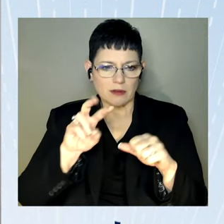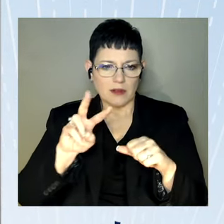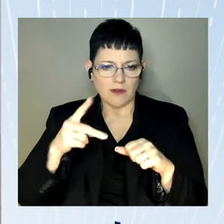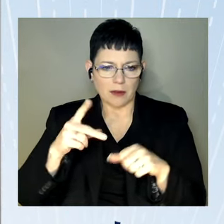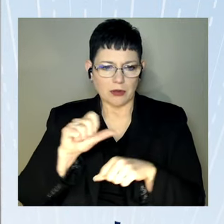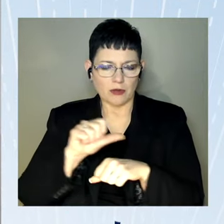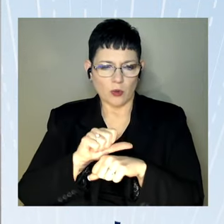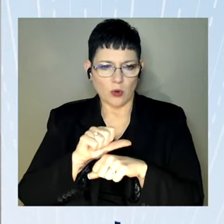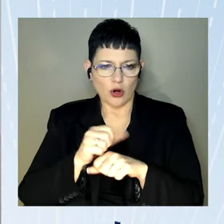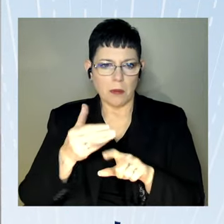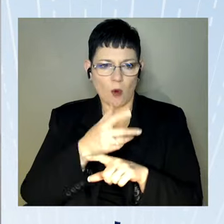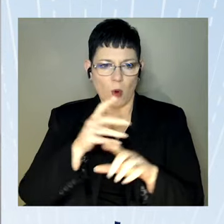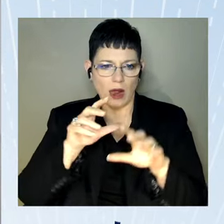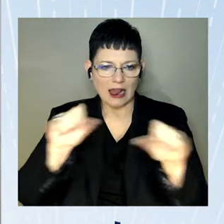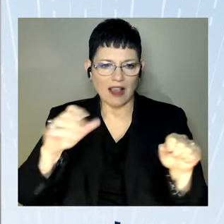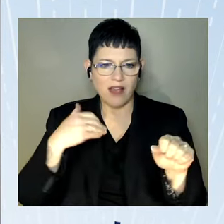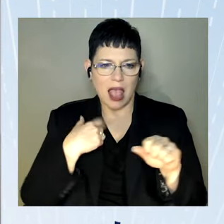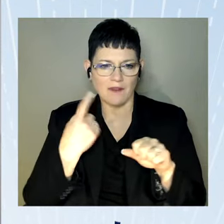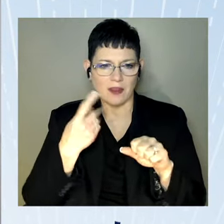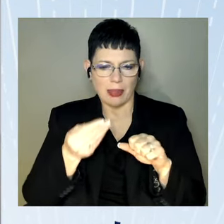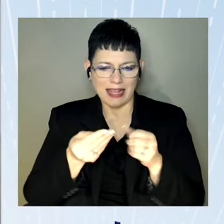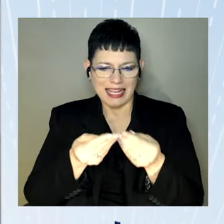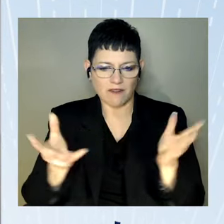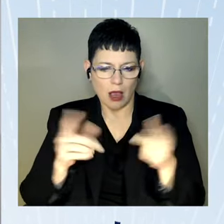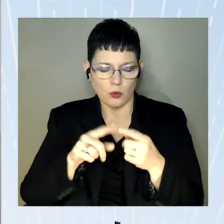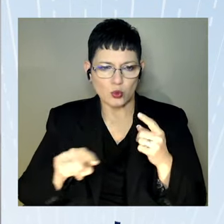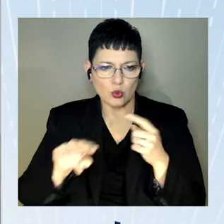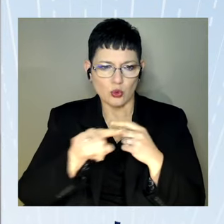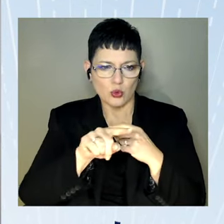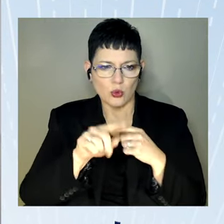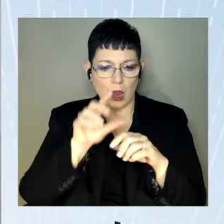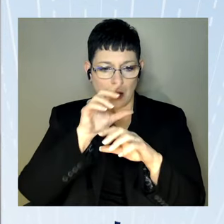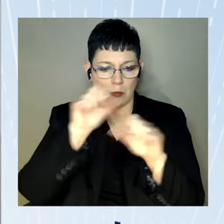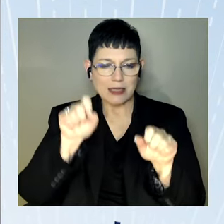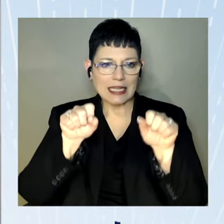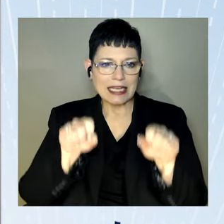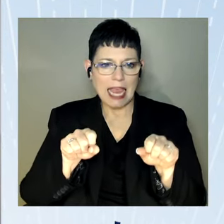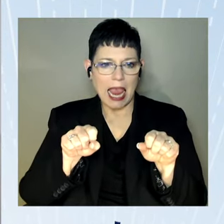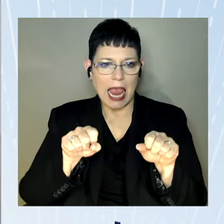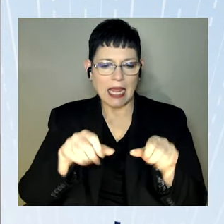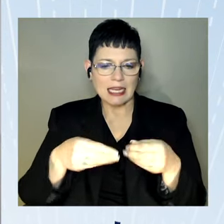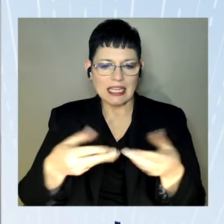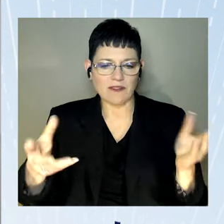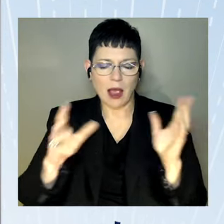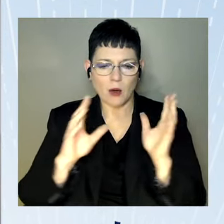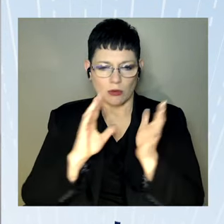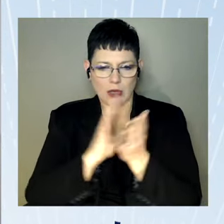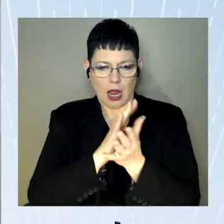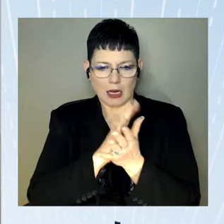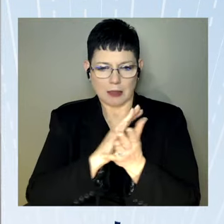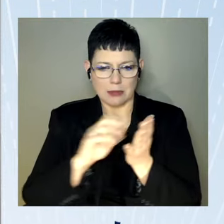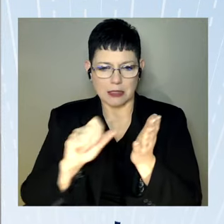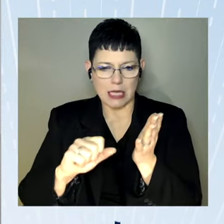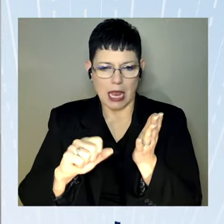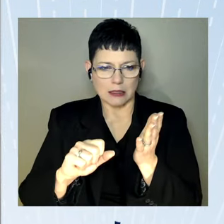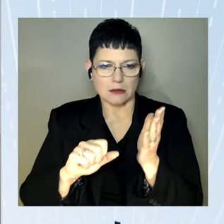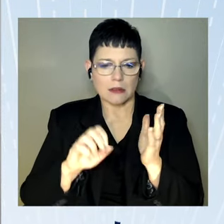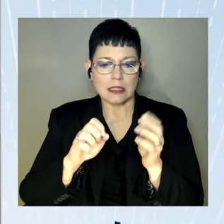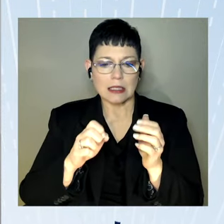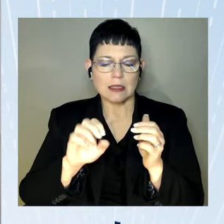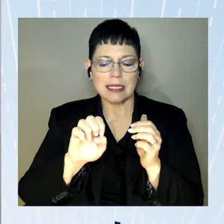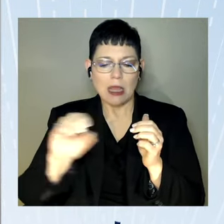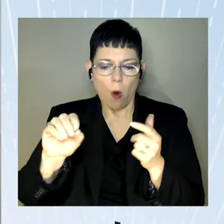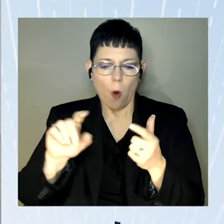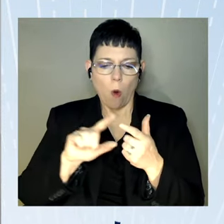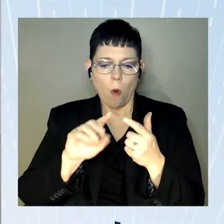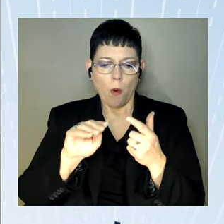have a memento for each of you. Presidents have the authority to issue only a handful of documents. These include executive orders, memoranda, the agencies,